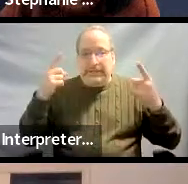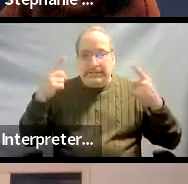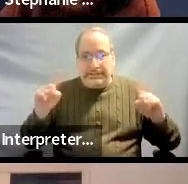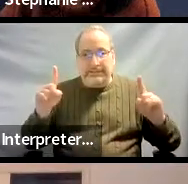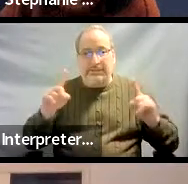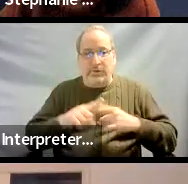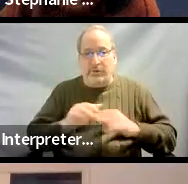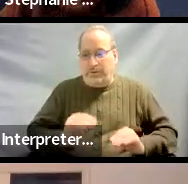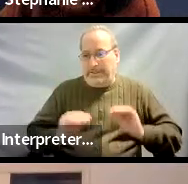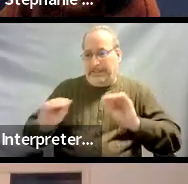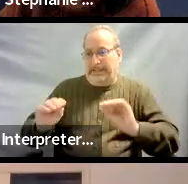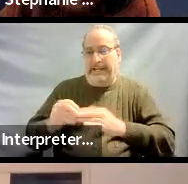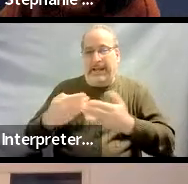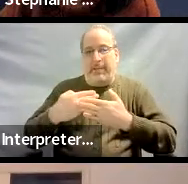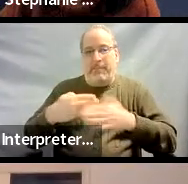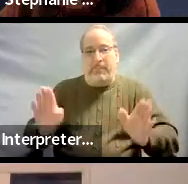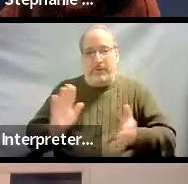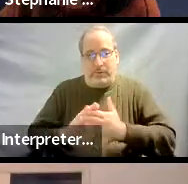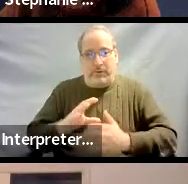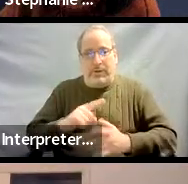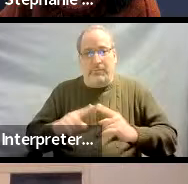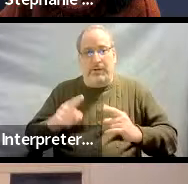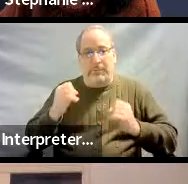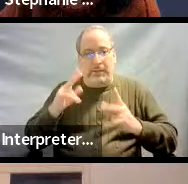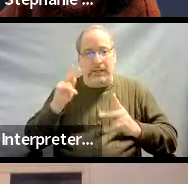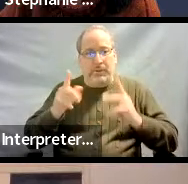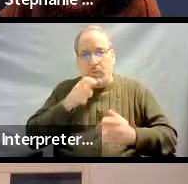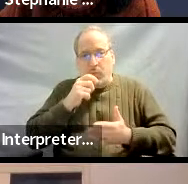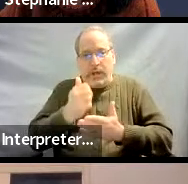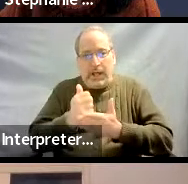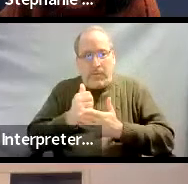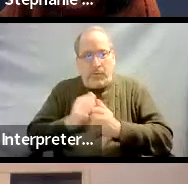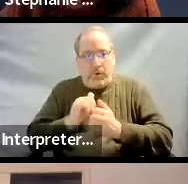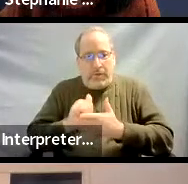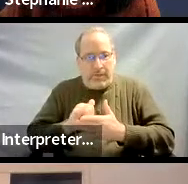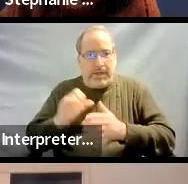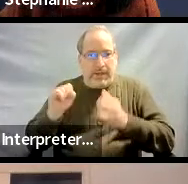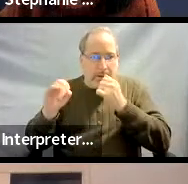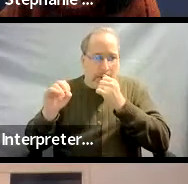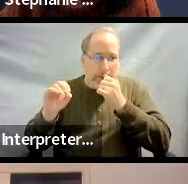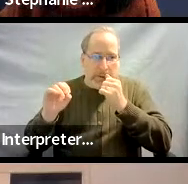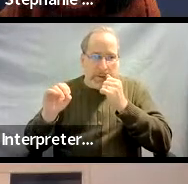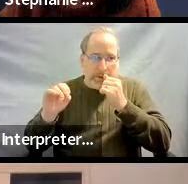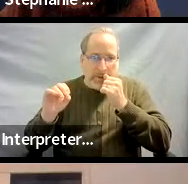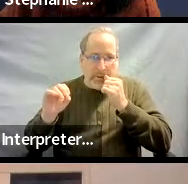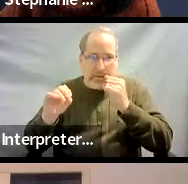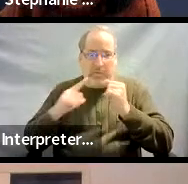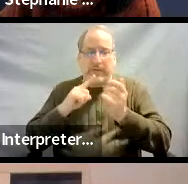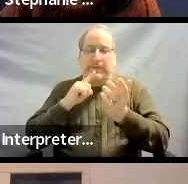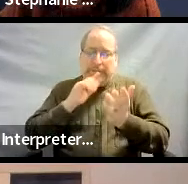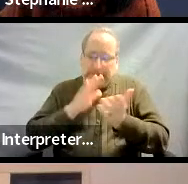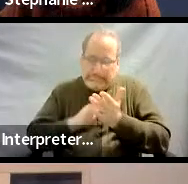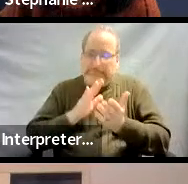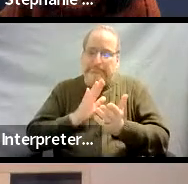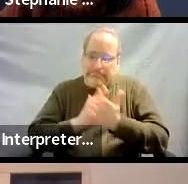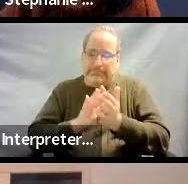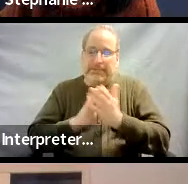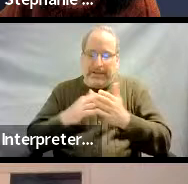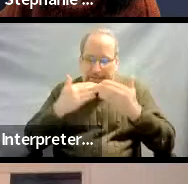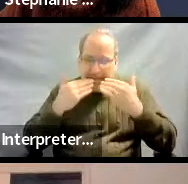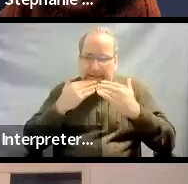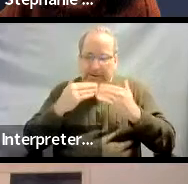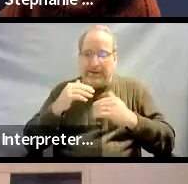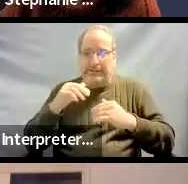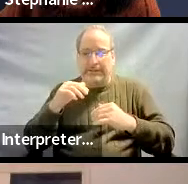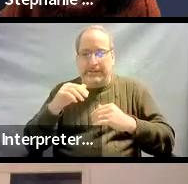school district, there was a lot of folks that were helping on that as well. And so just really kudos. A million